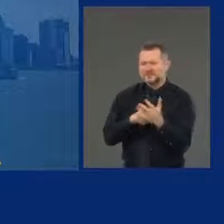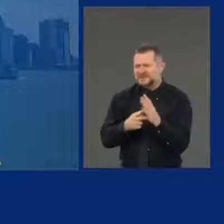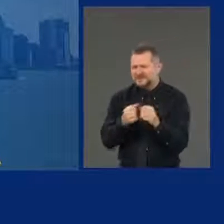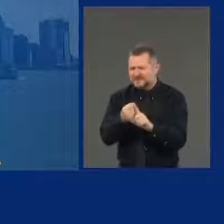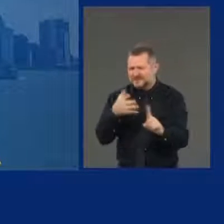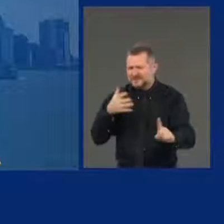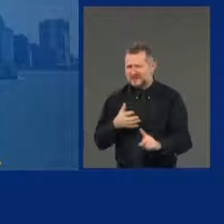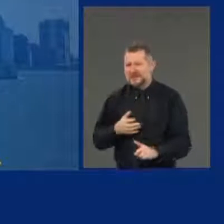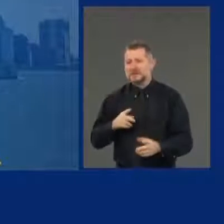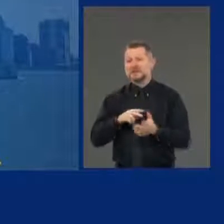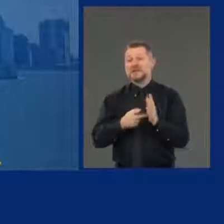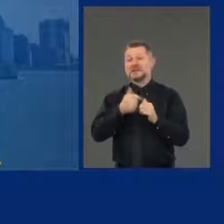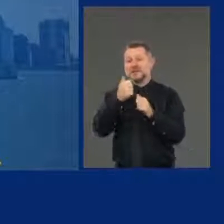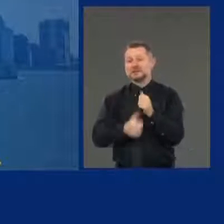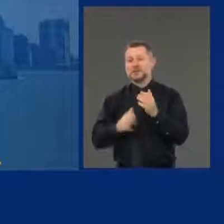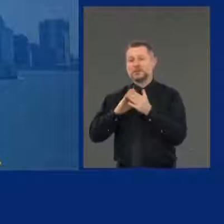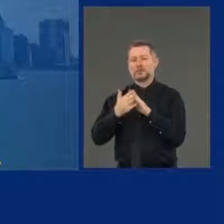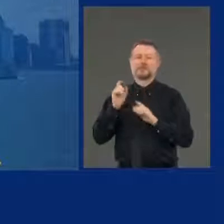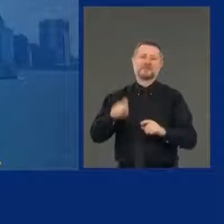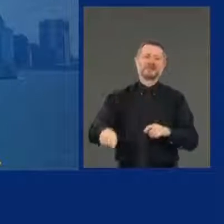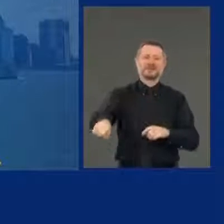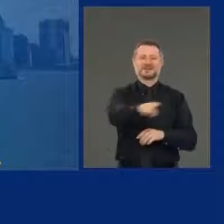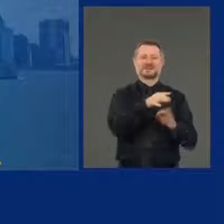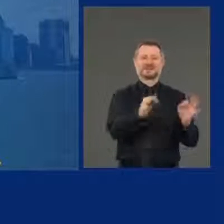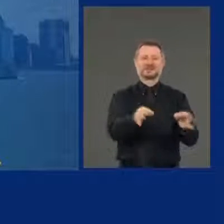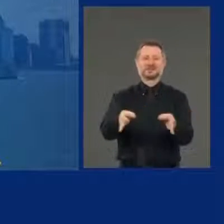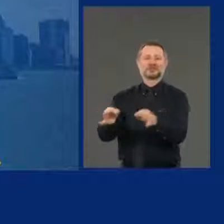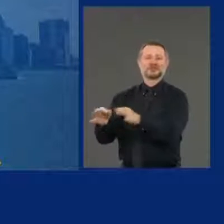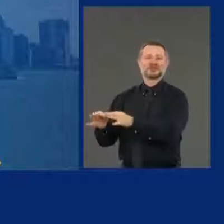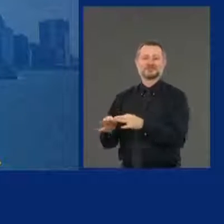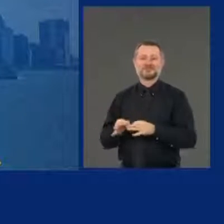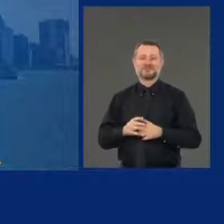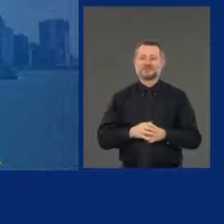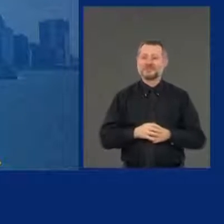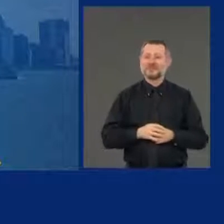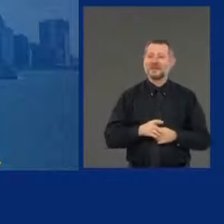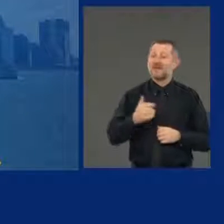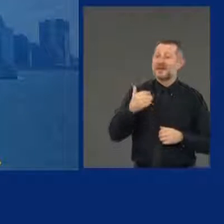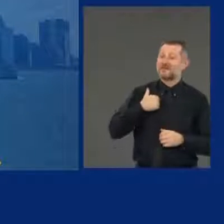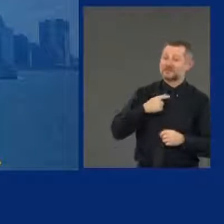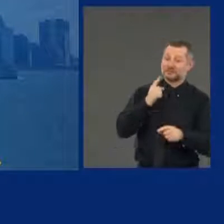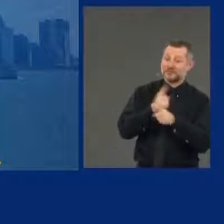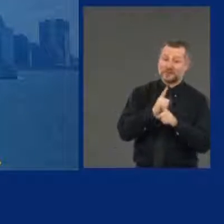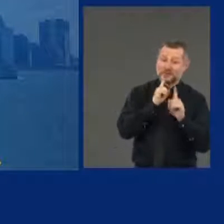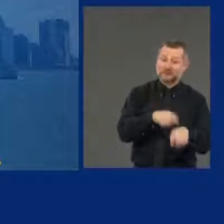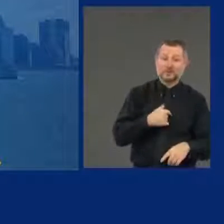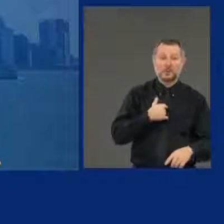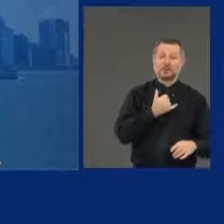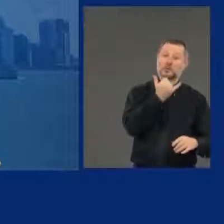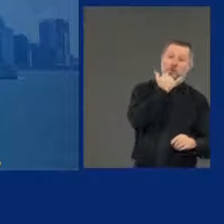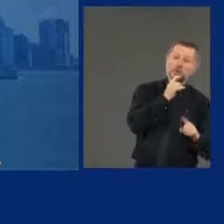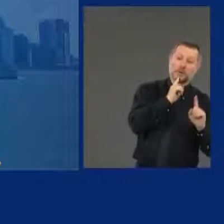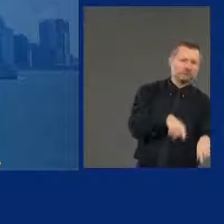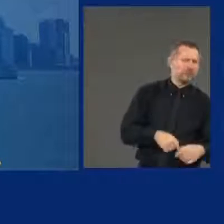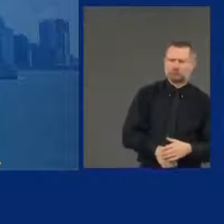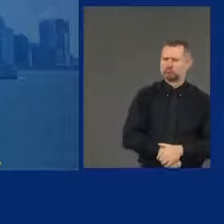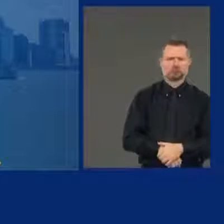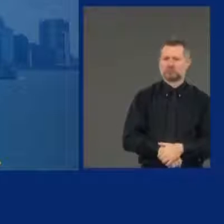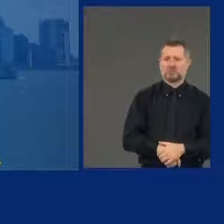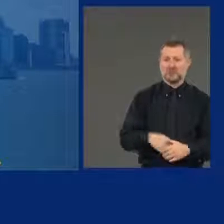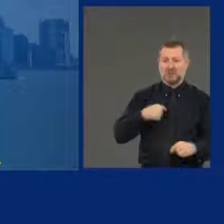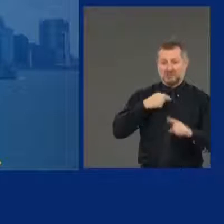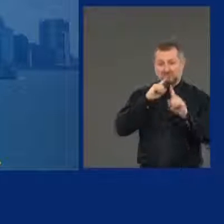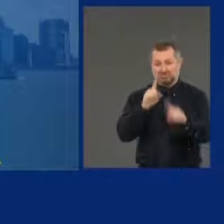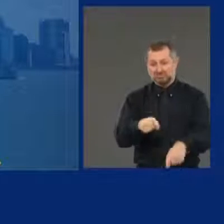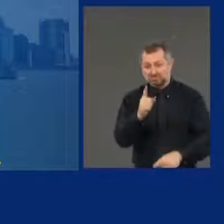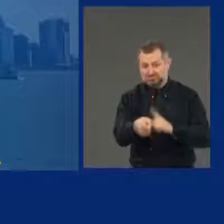Community by community by community. There's no right or wrong. I'm not going to tell anyone what they should do. They should